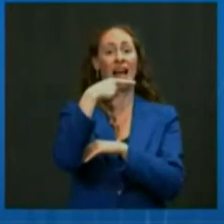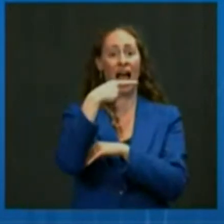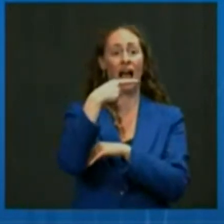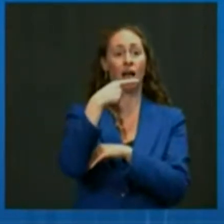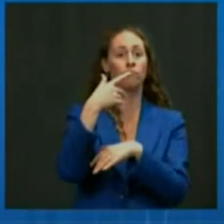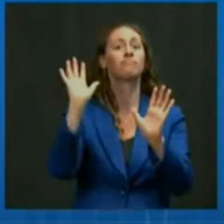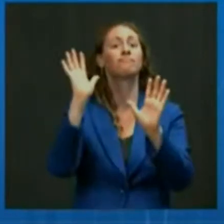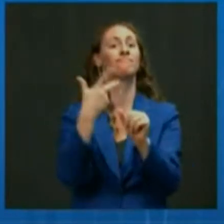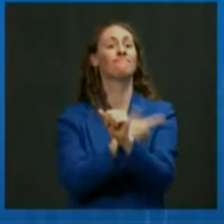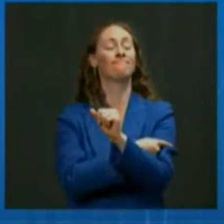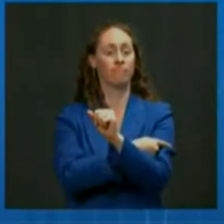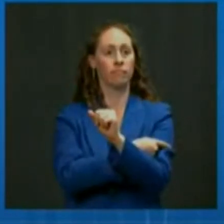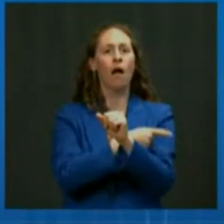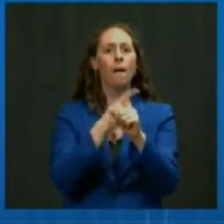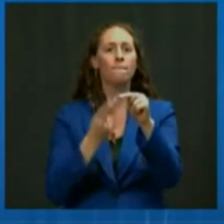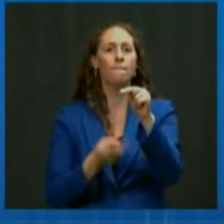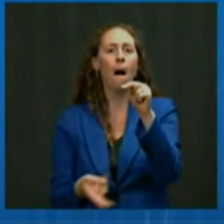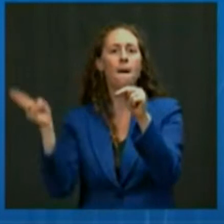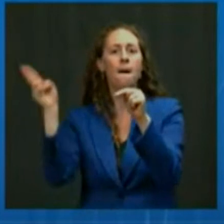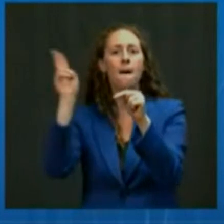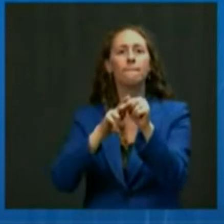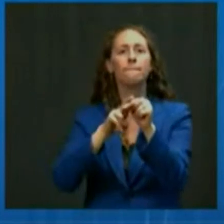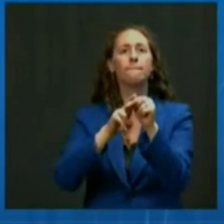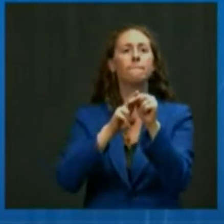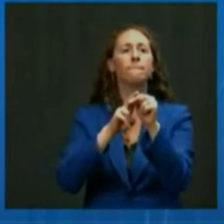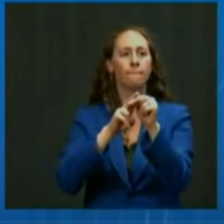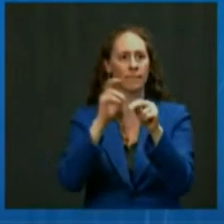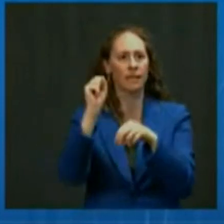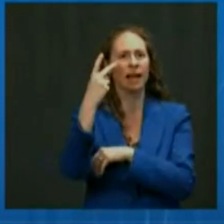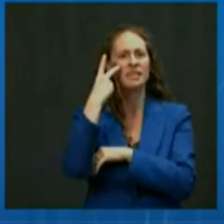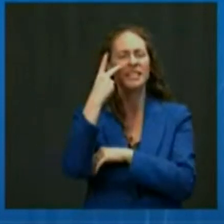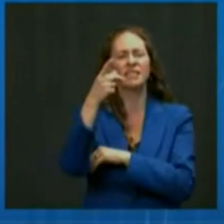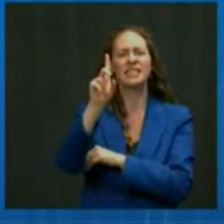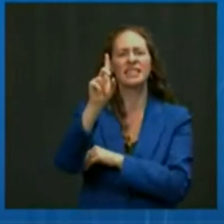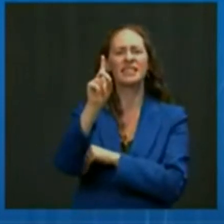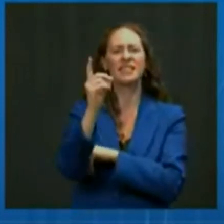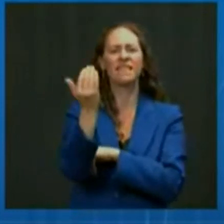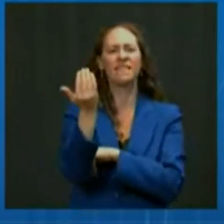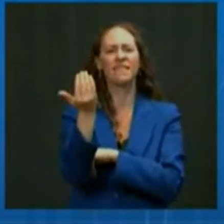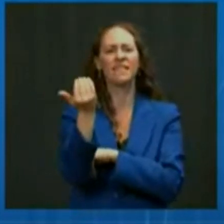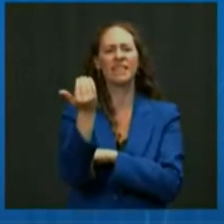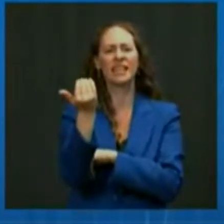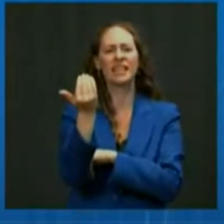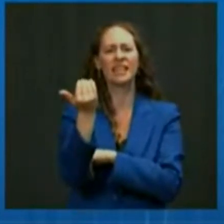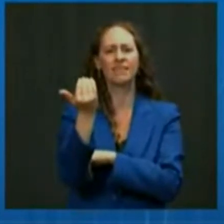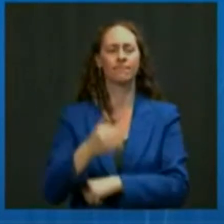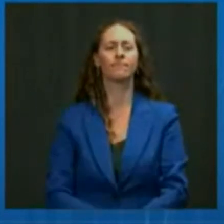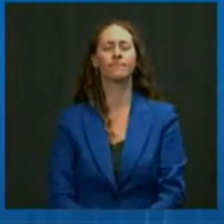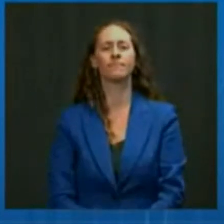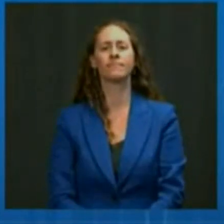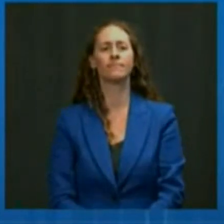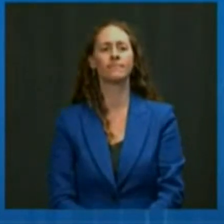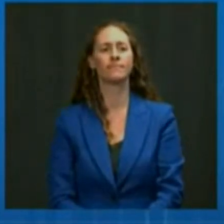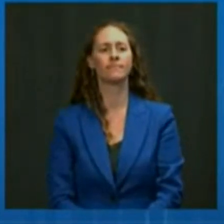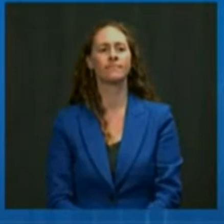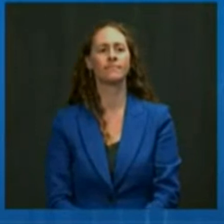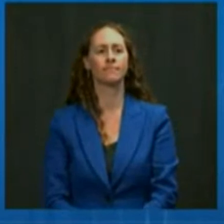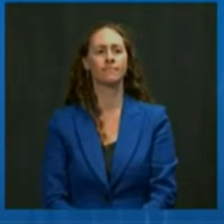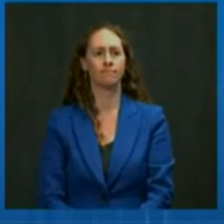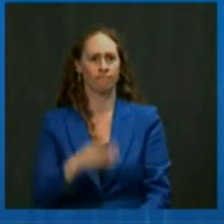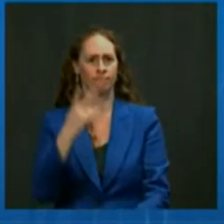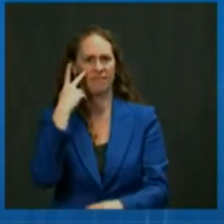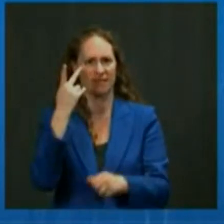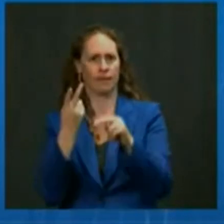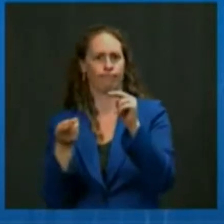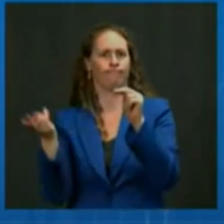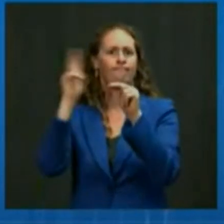shown right next to it that says D15. As you can see, a remarkable increase in titers